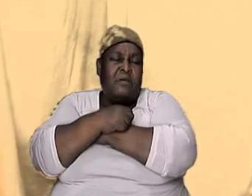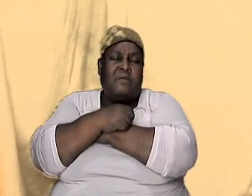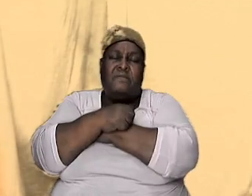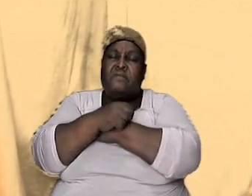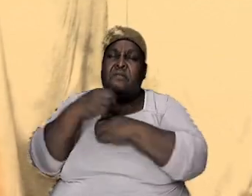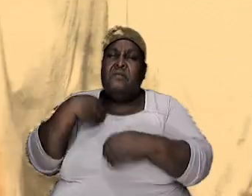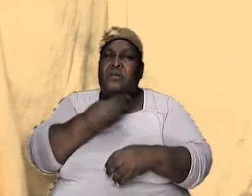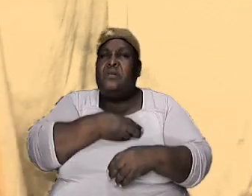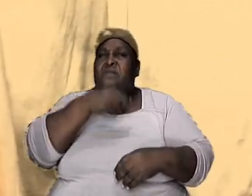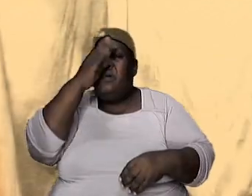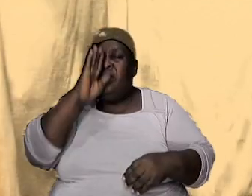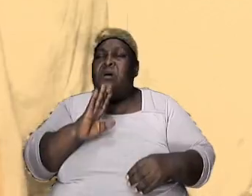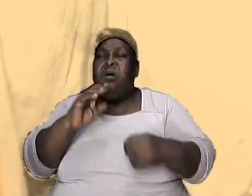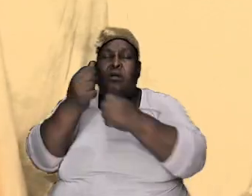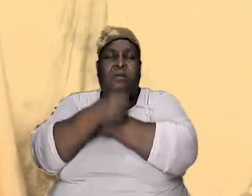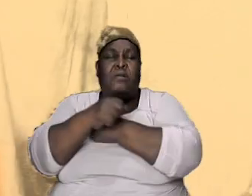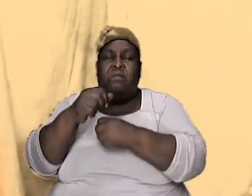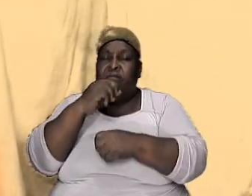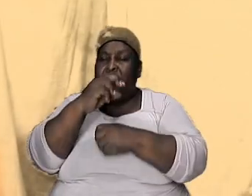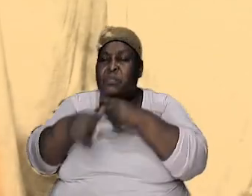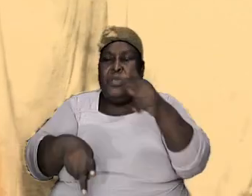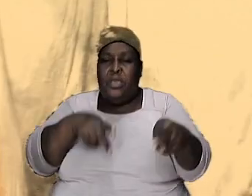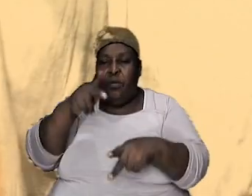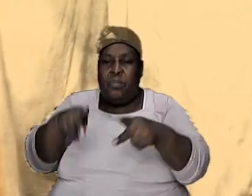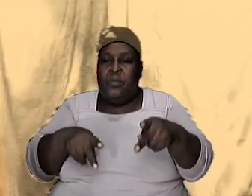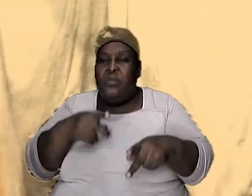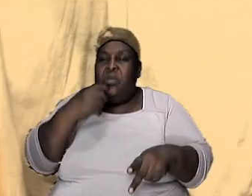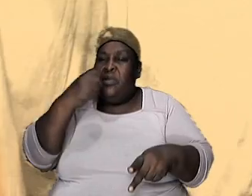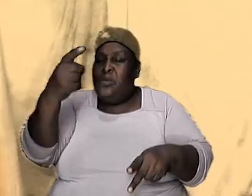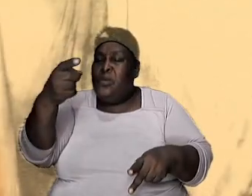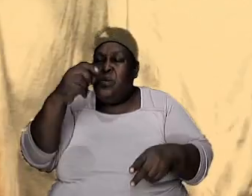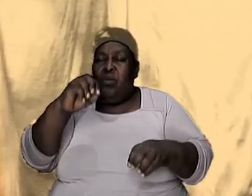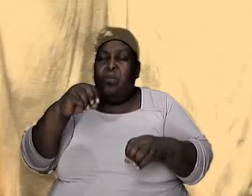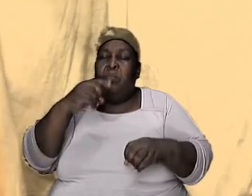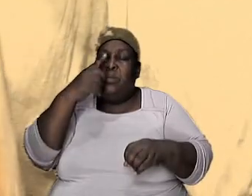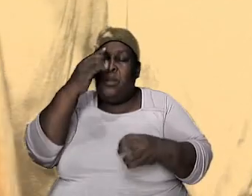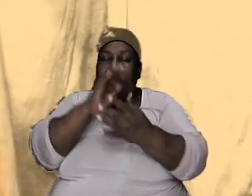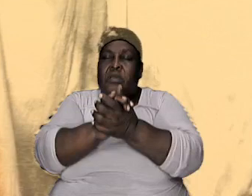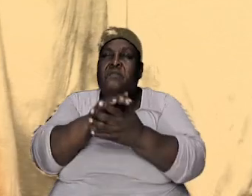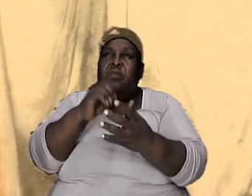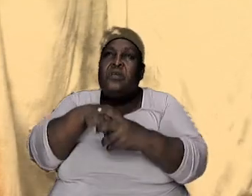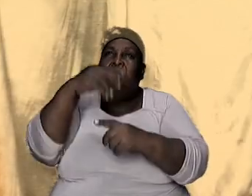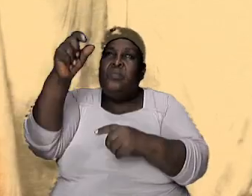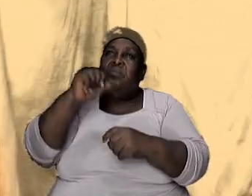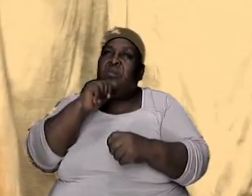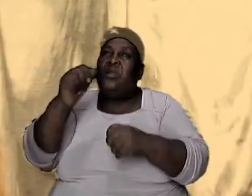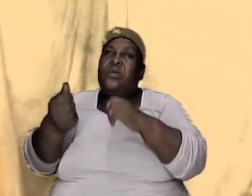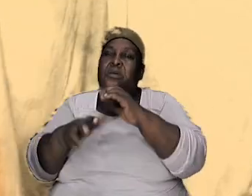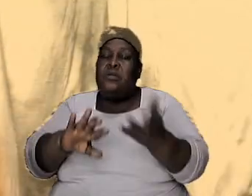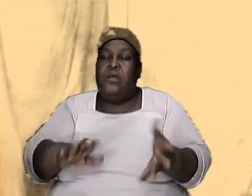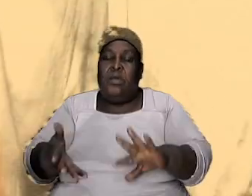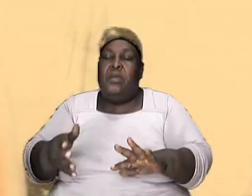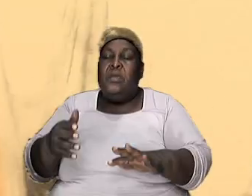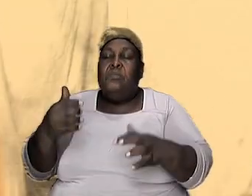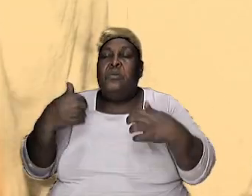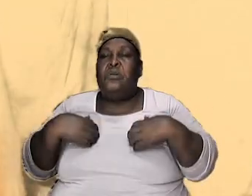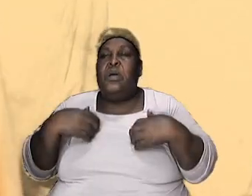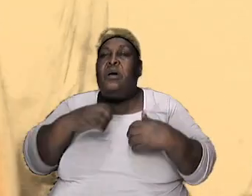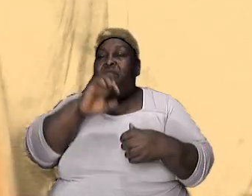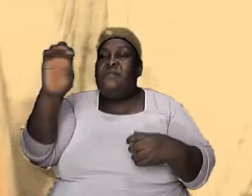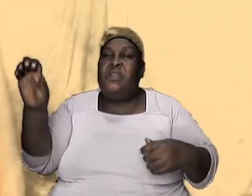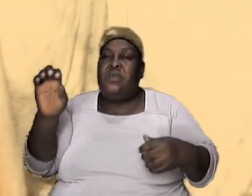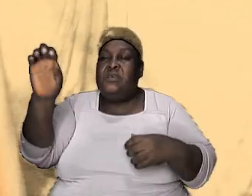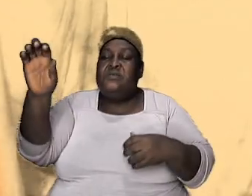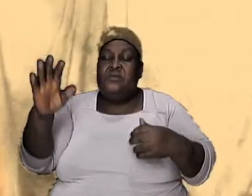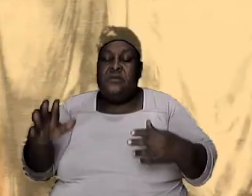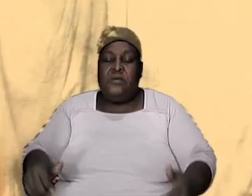world that you gave your only begotten Son, that whosoever believes in you will not perish, but have everlasting life. We thank you,